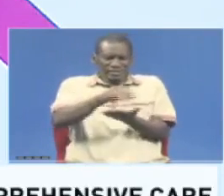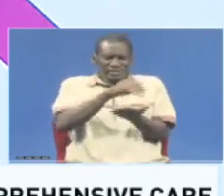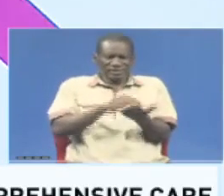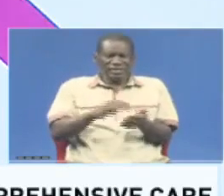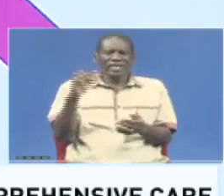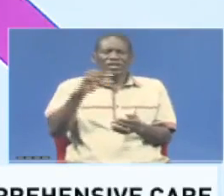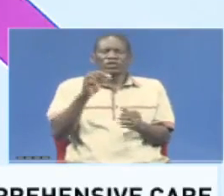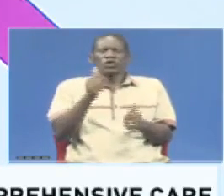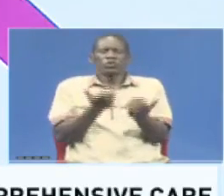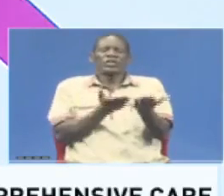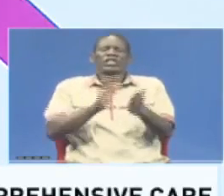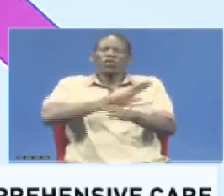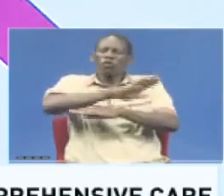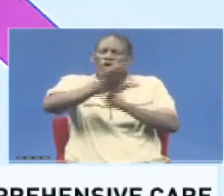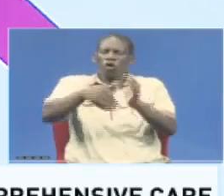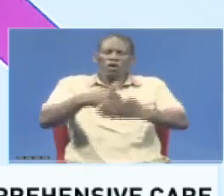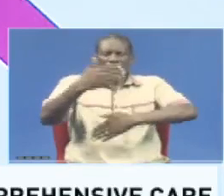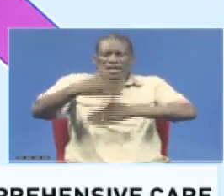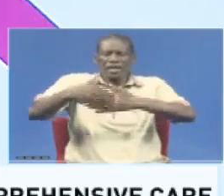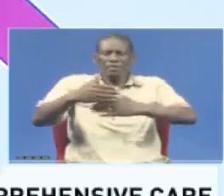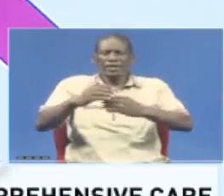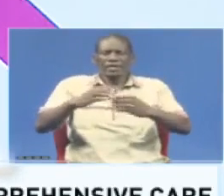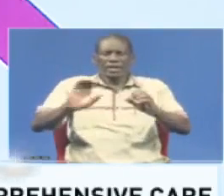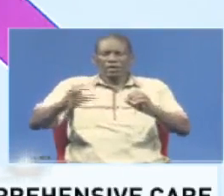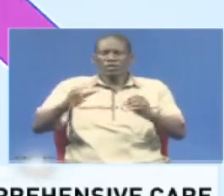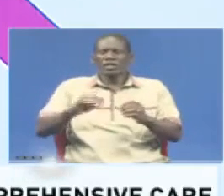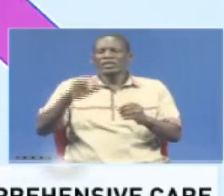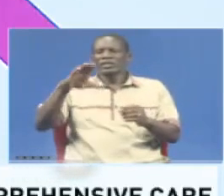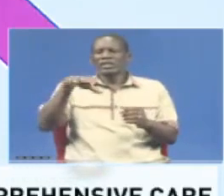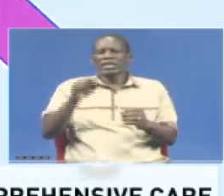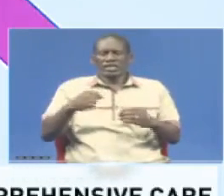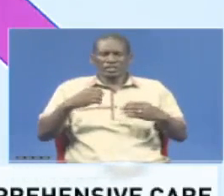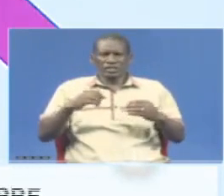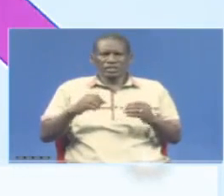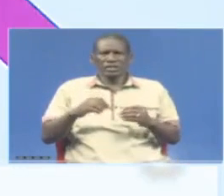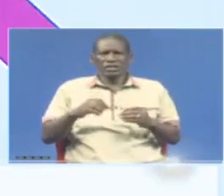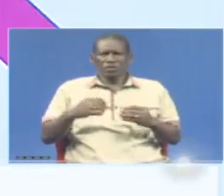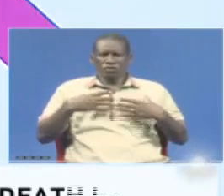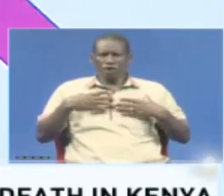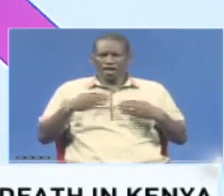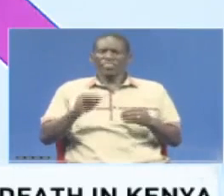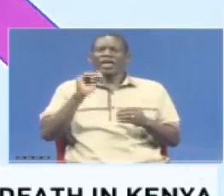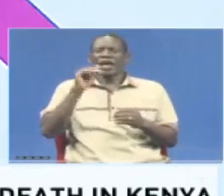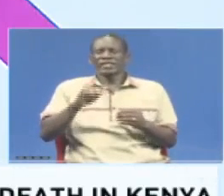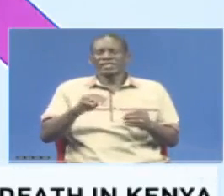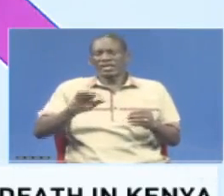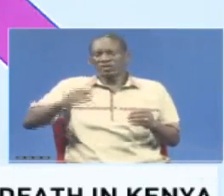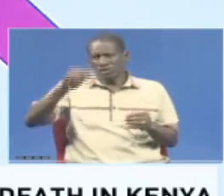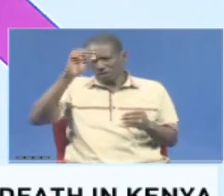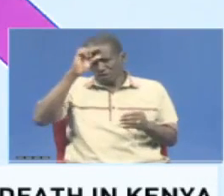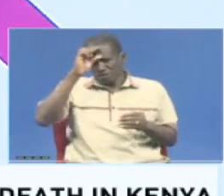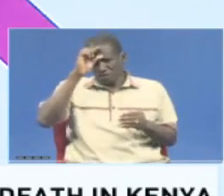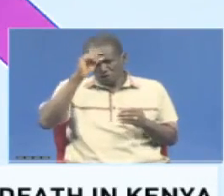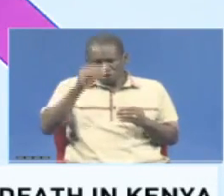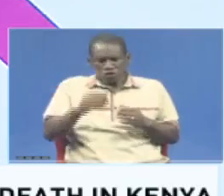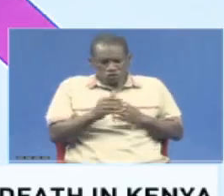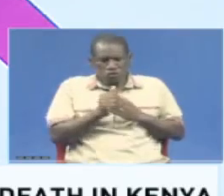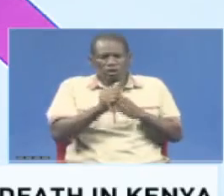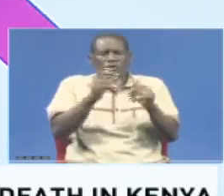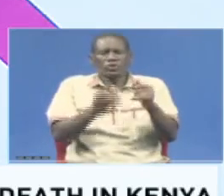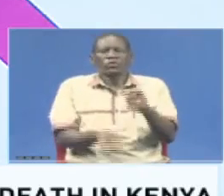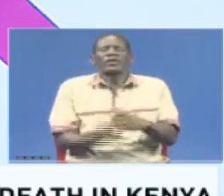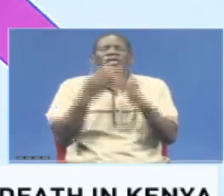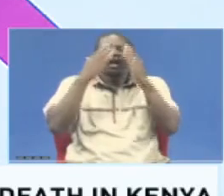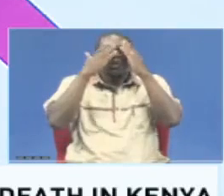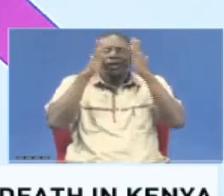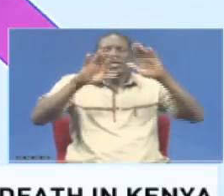all the neighboring counties. The CS for Health, Susan Wafula, urged the county governments to take a lead role in creating awareness